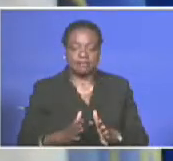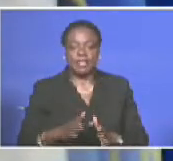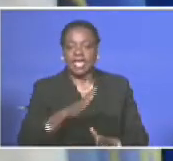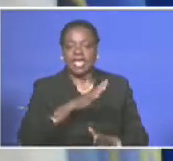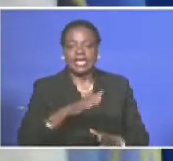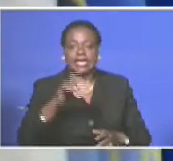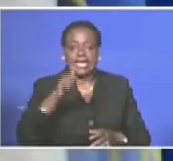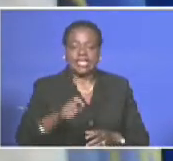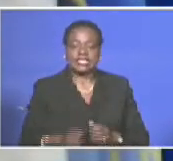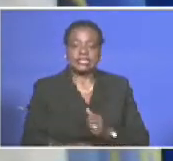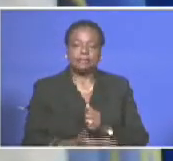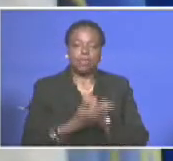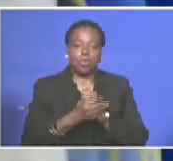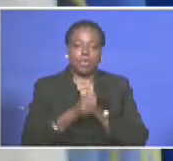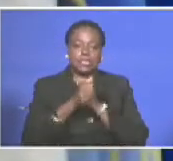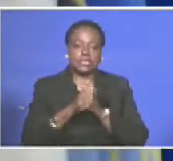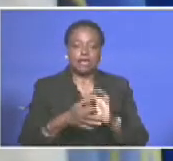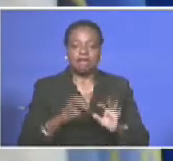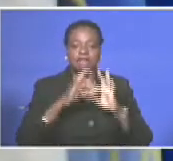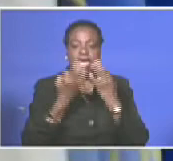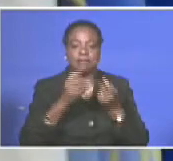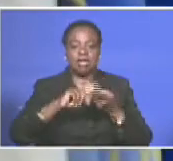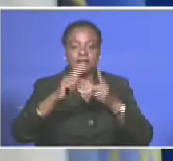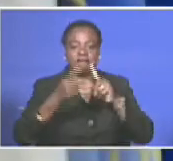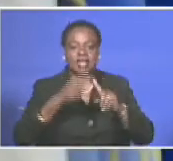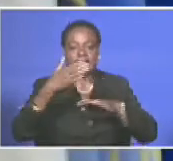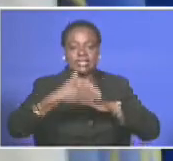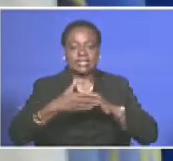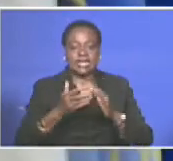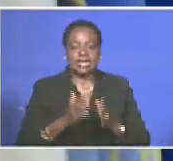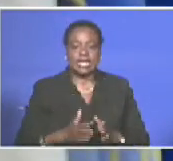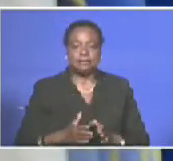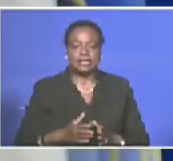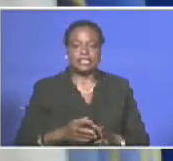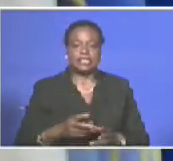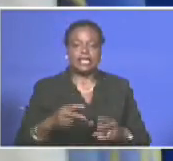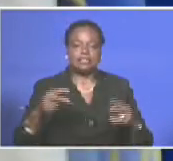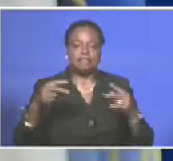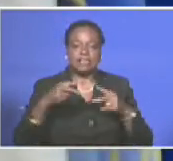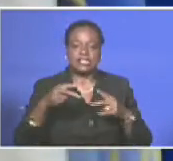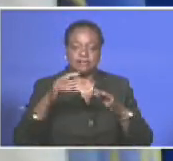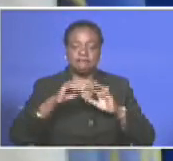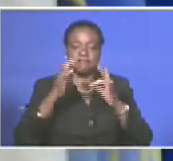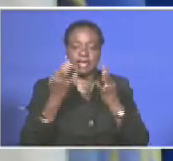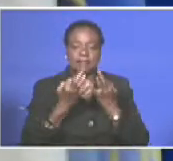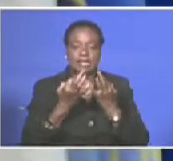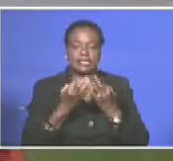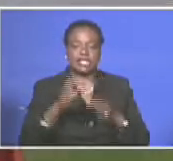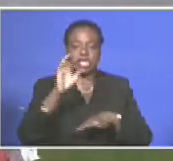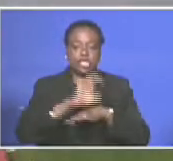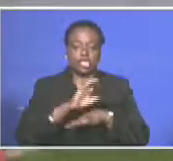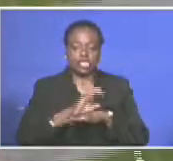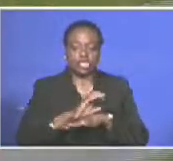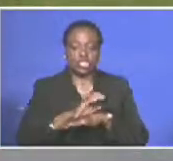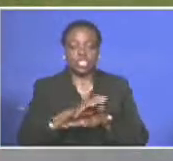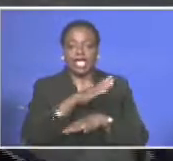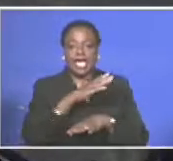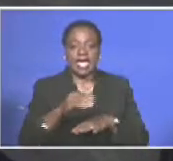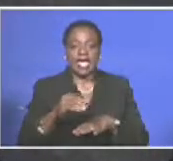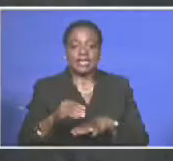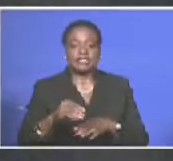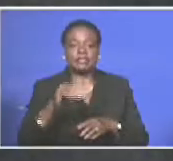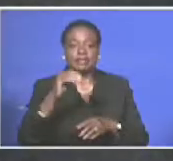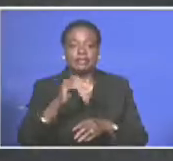families, friends, neighbors, victim families, church, and